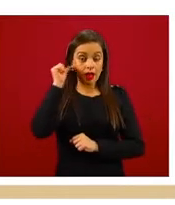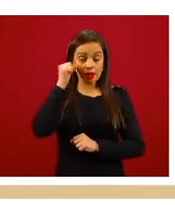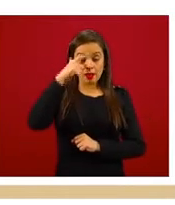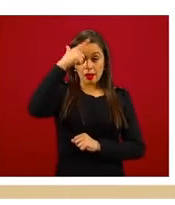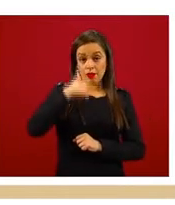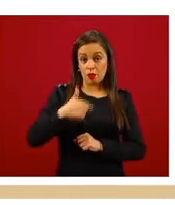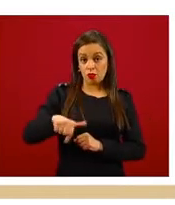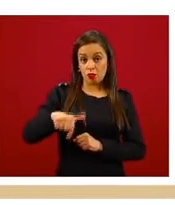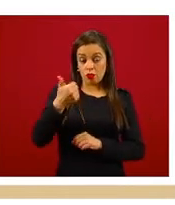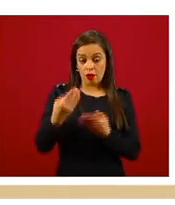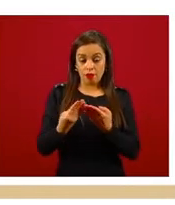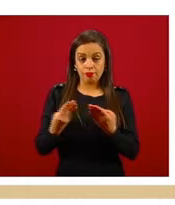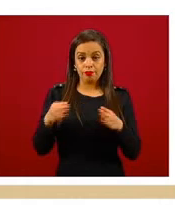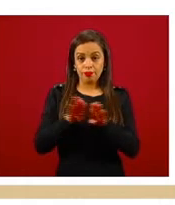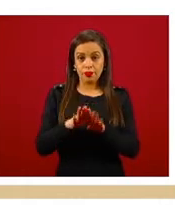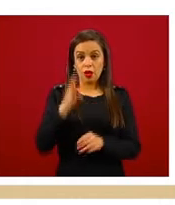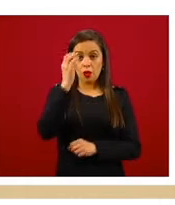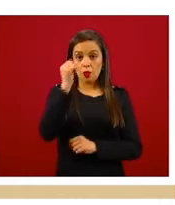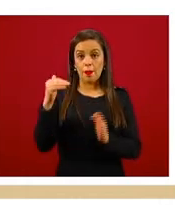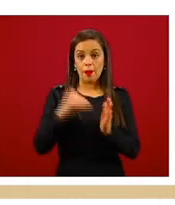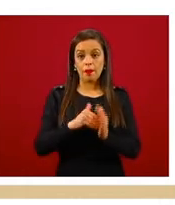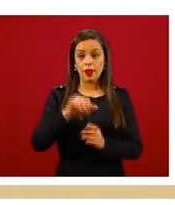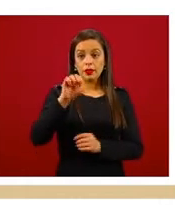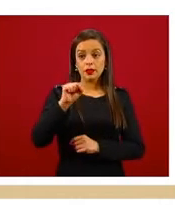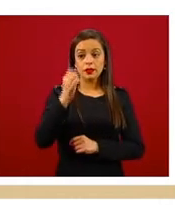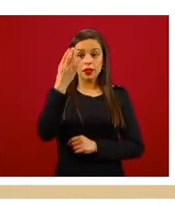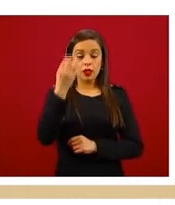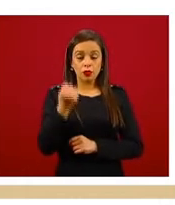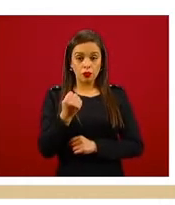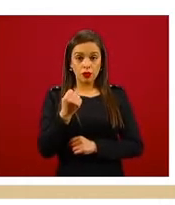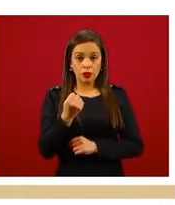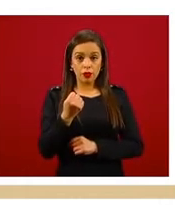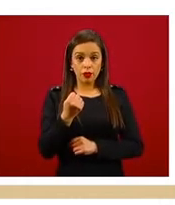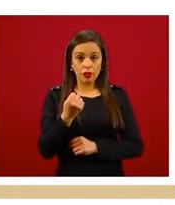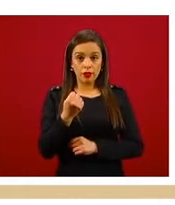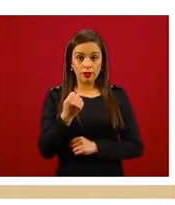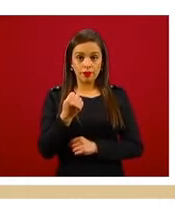were reported yesterday at midnight that